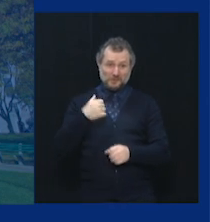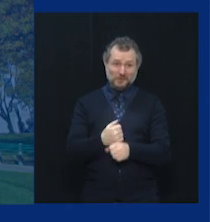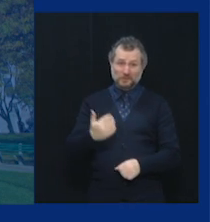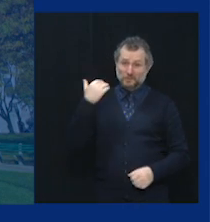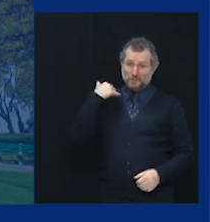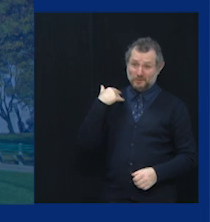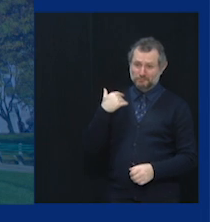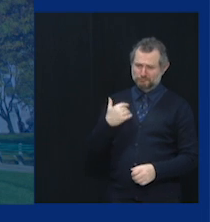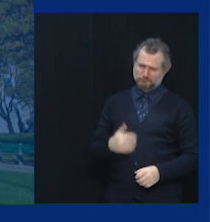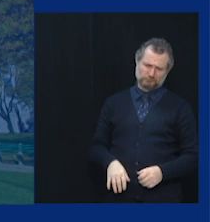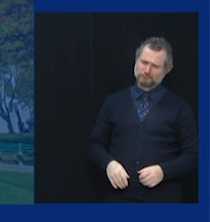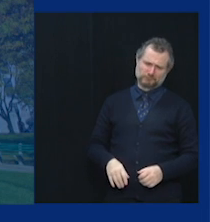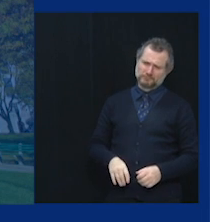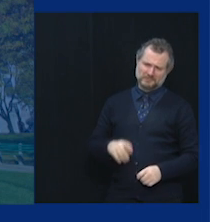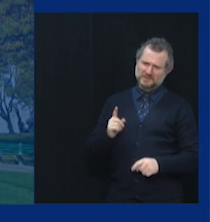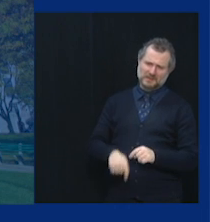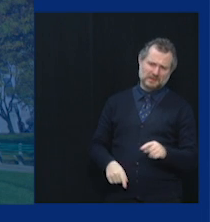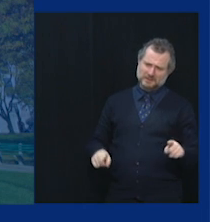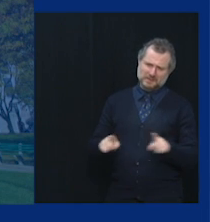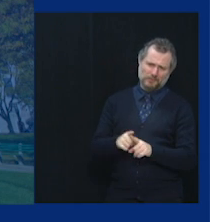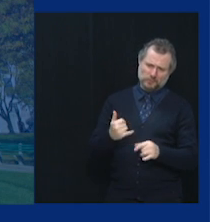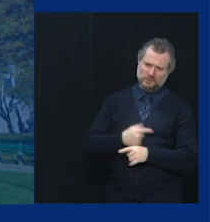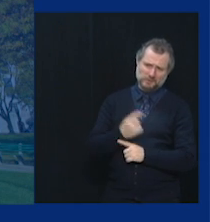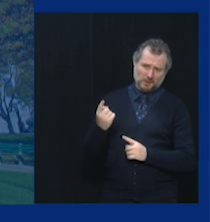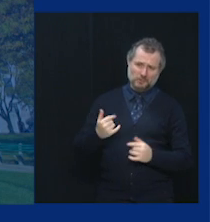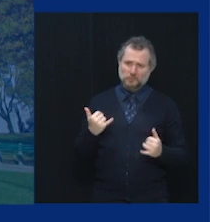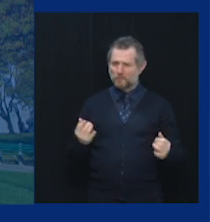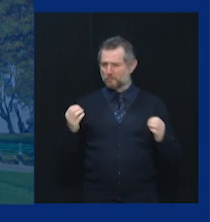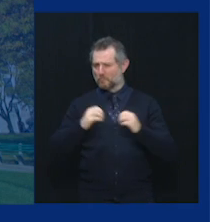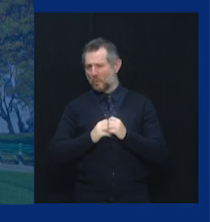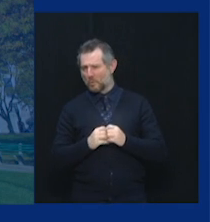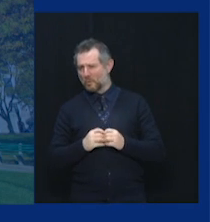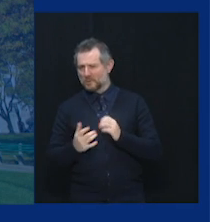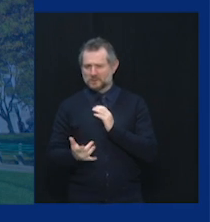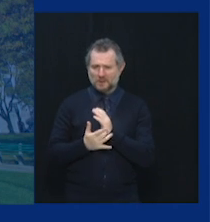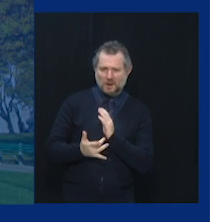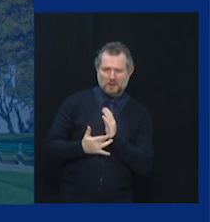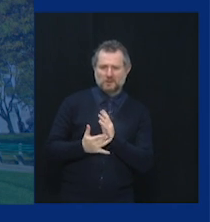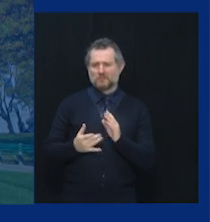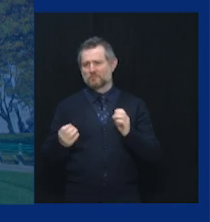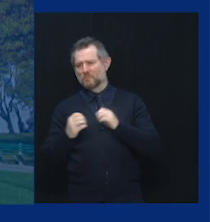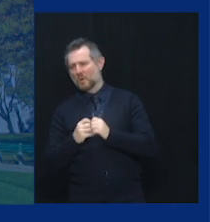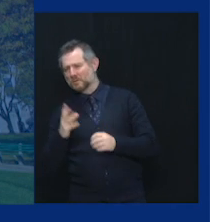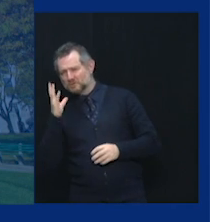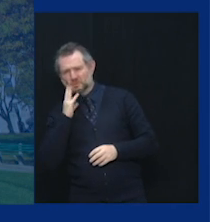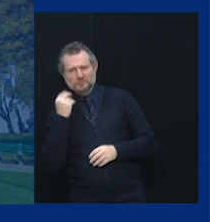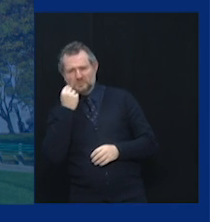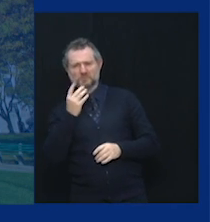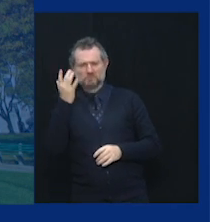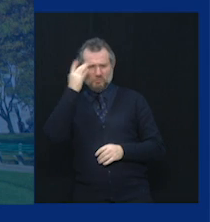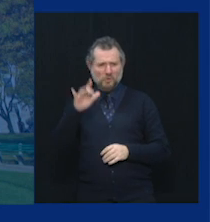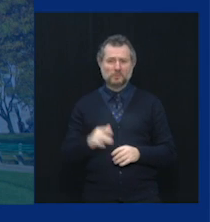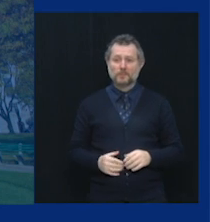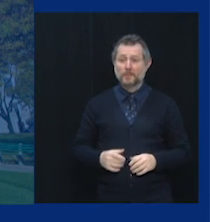We're smarter. We're more savvy. We have more technology. There are 70 days left to April 1.